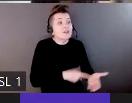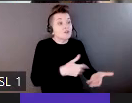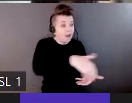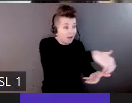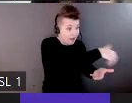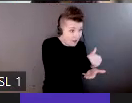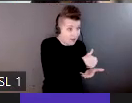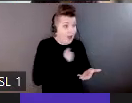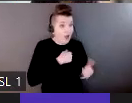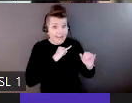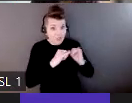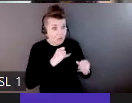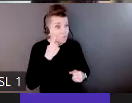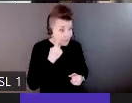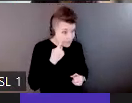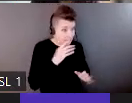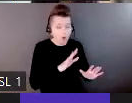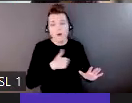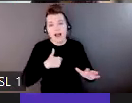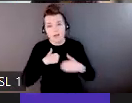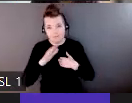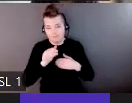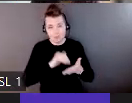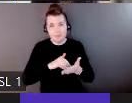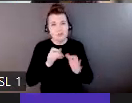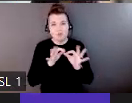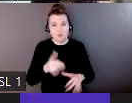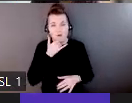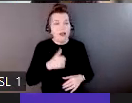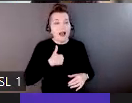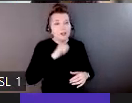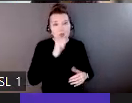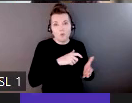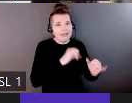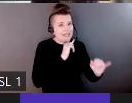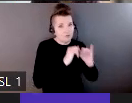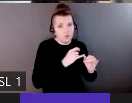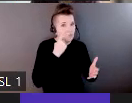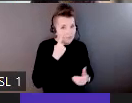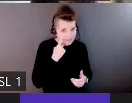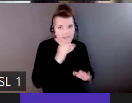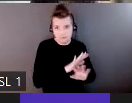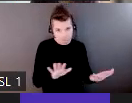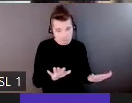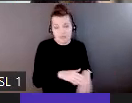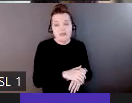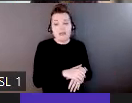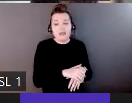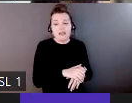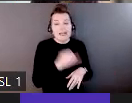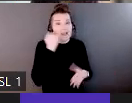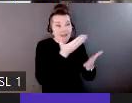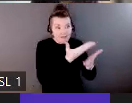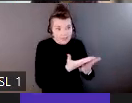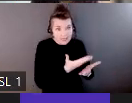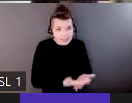witnesses. I'm not going to interview a clearly cognitively impaired victim or subject just for the sake of finding out. If there's evidence of